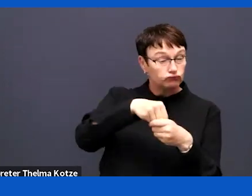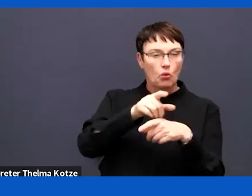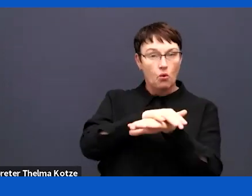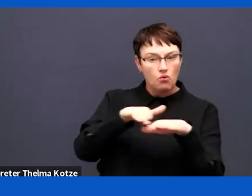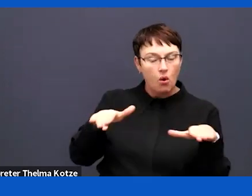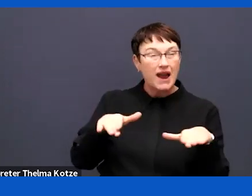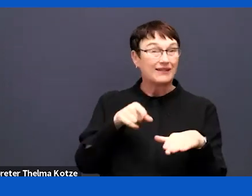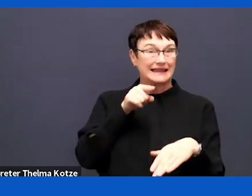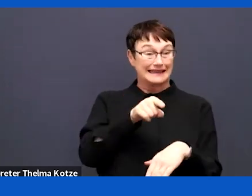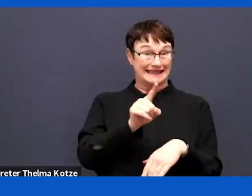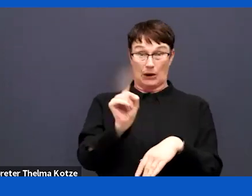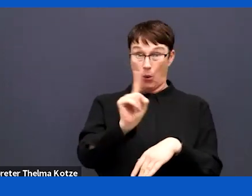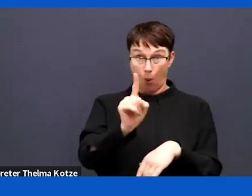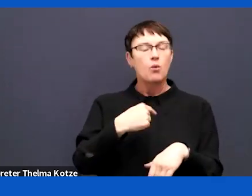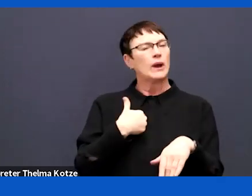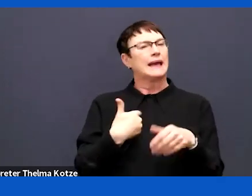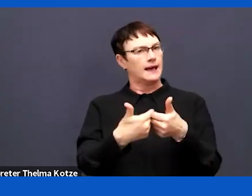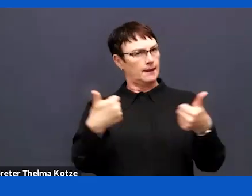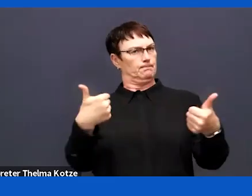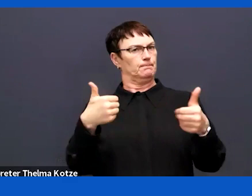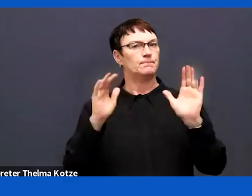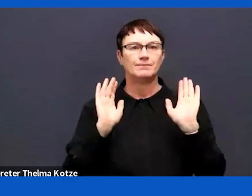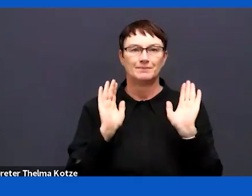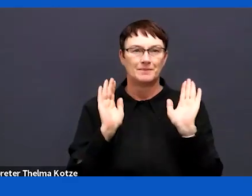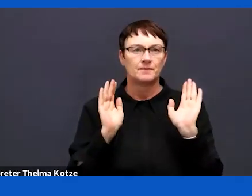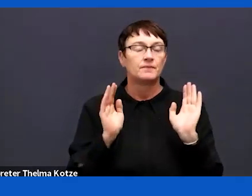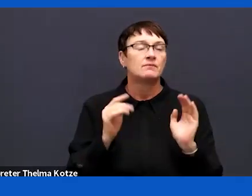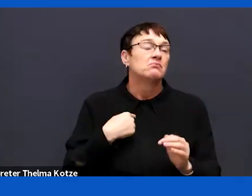So I think it can produce great benefits in the